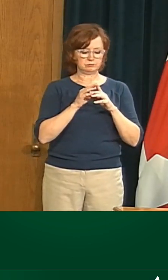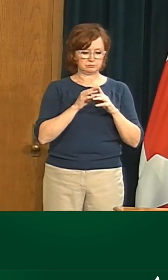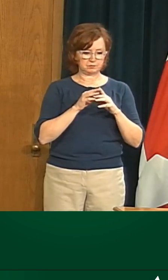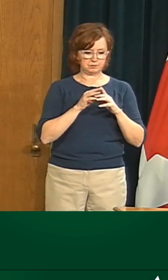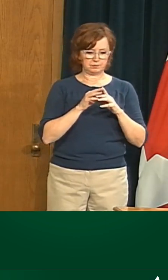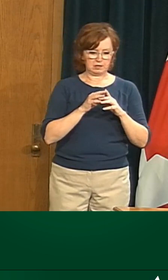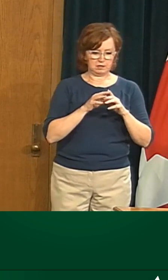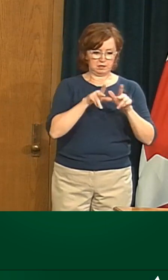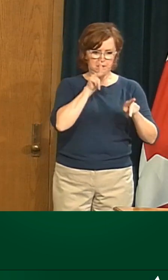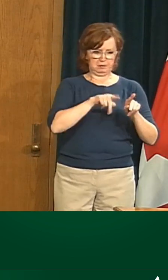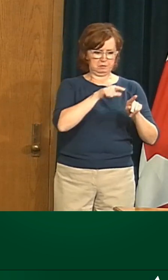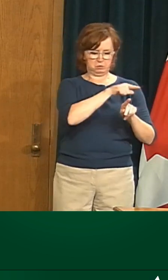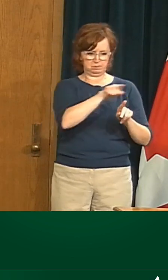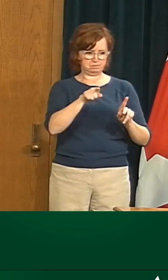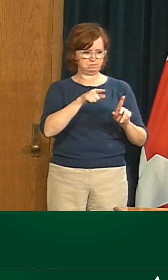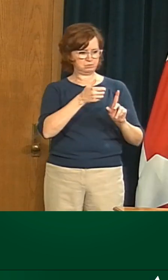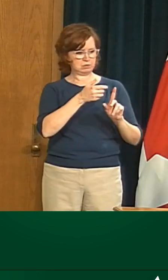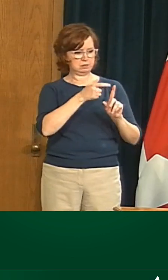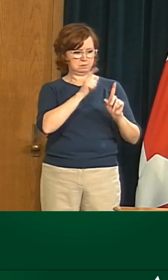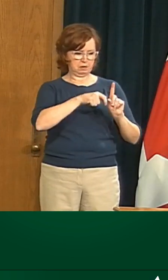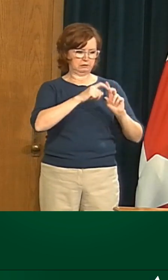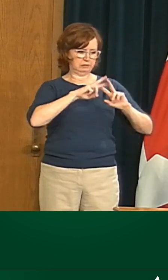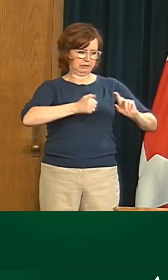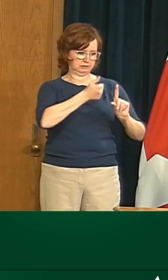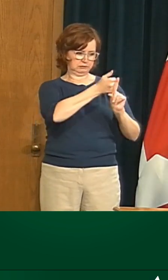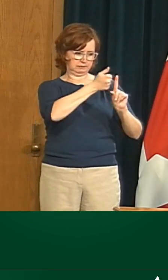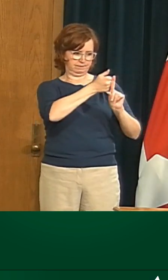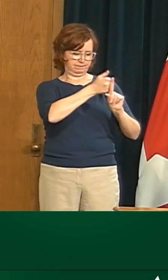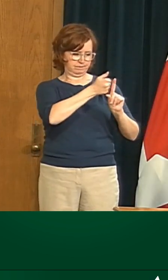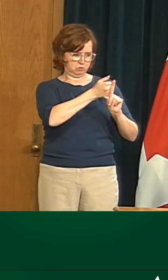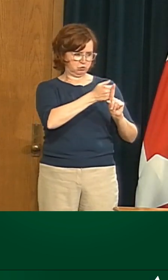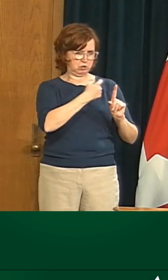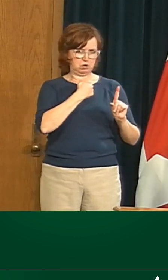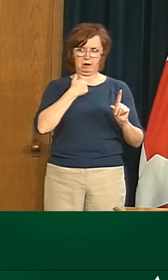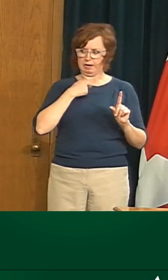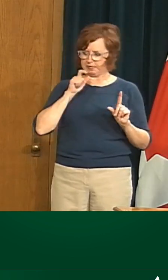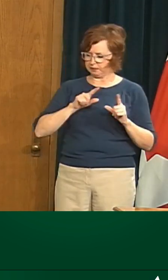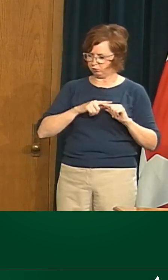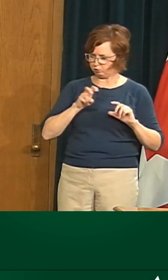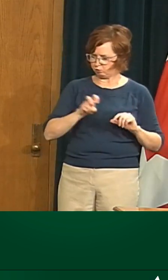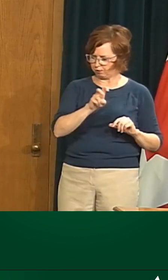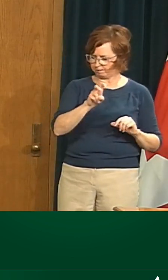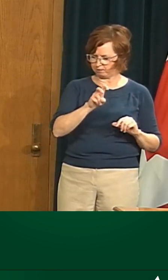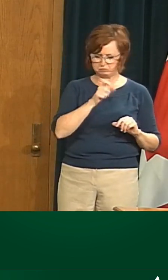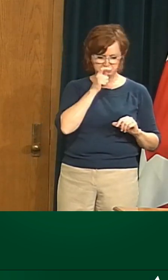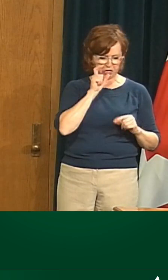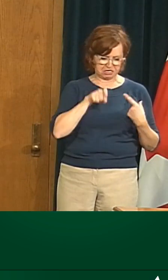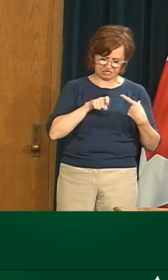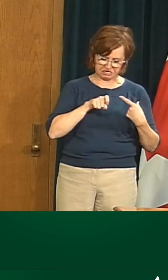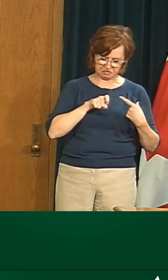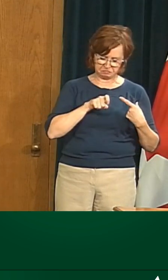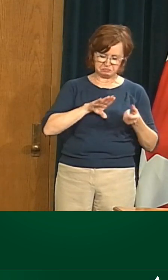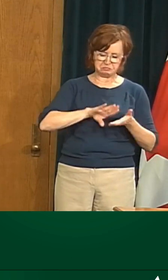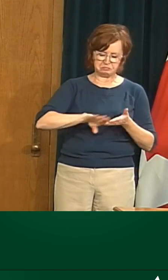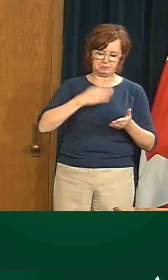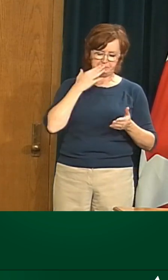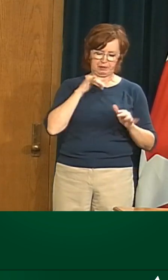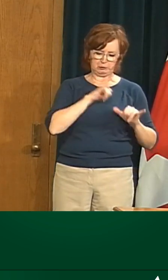travel. And I think so far what the feedback we've been getting is that people have been doing that